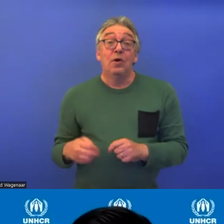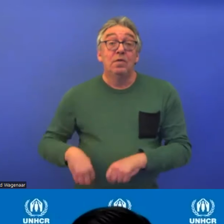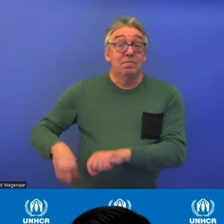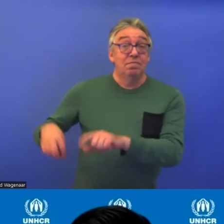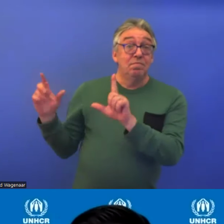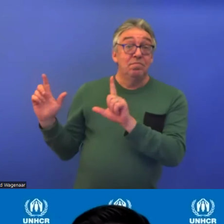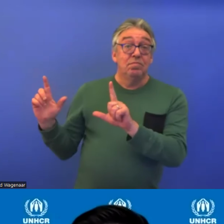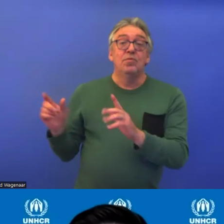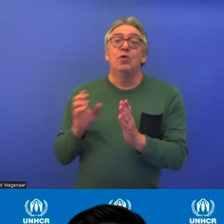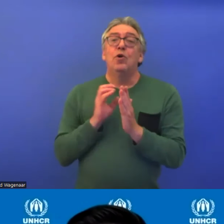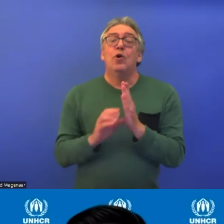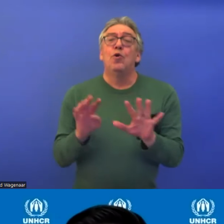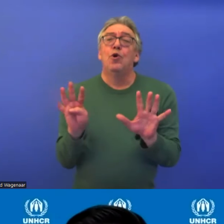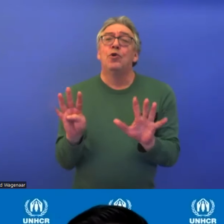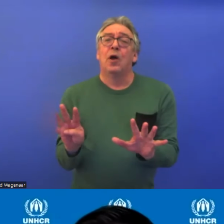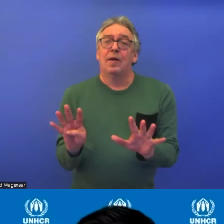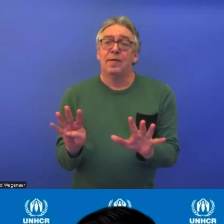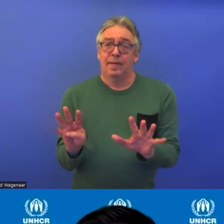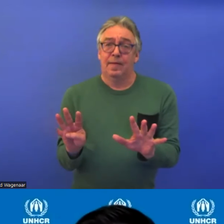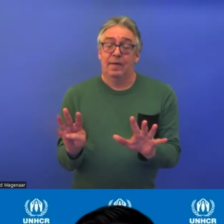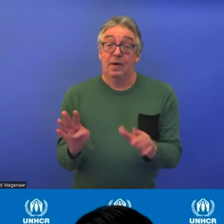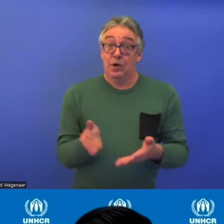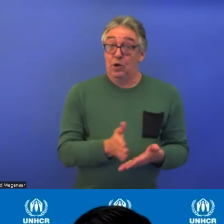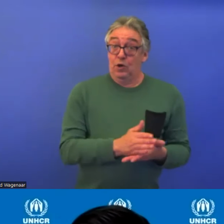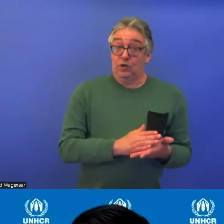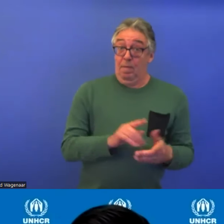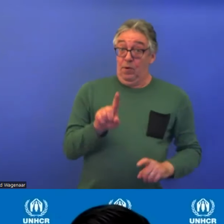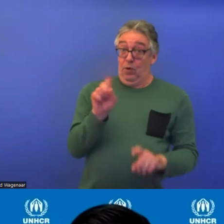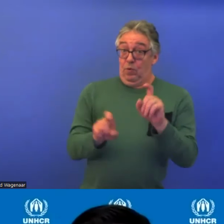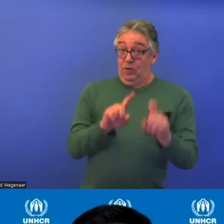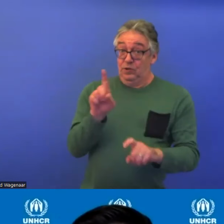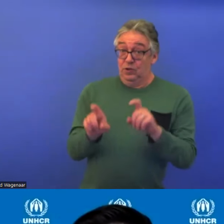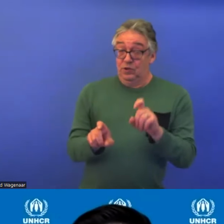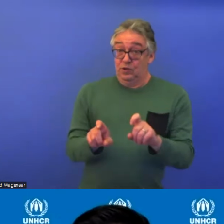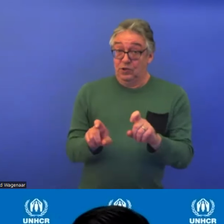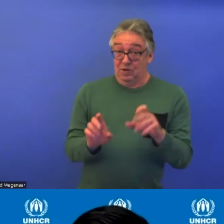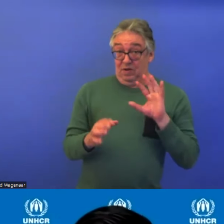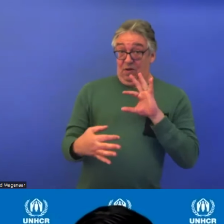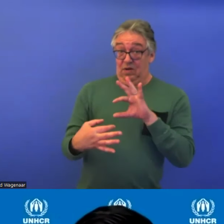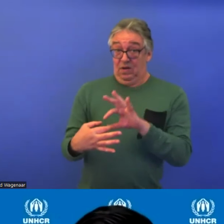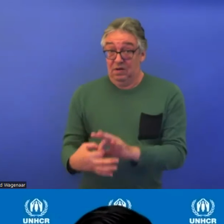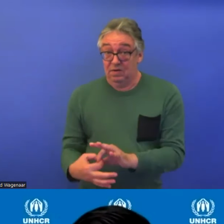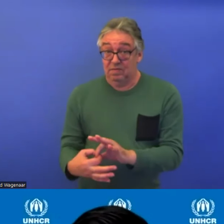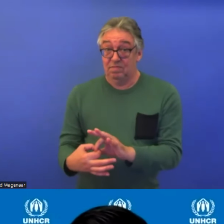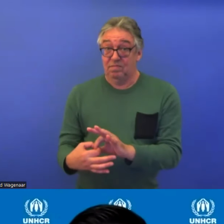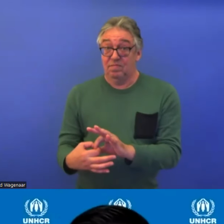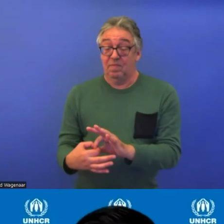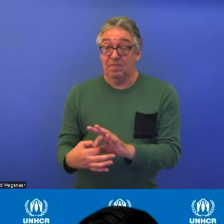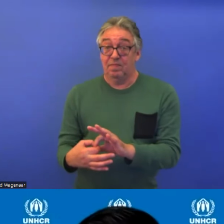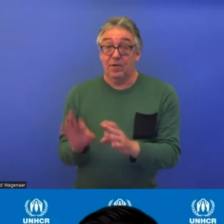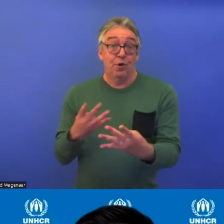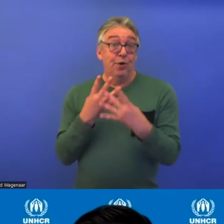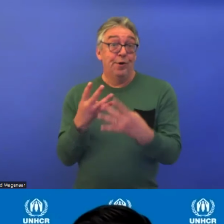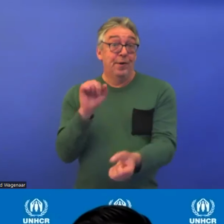of suggested questions we'd had there were, do reception and detention facilities follow national standards on accessibility?